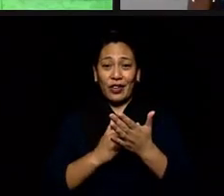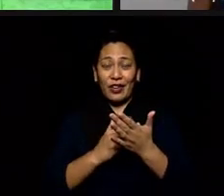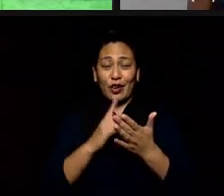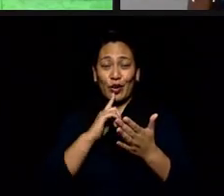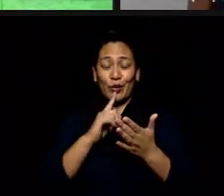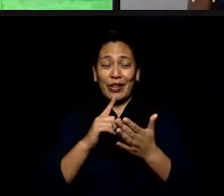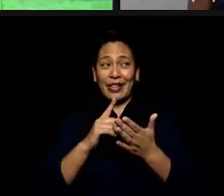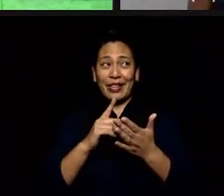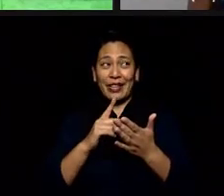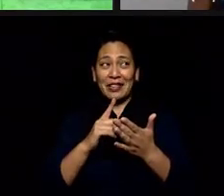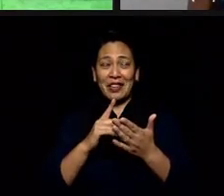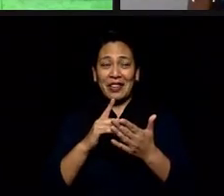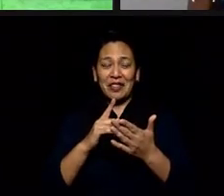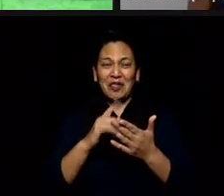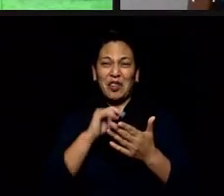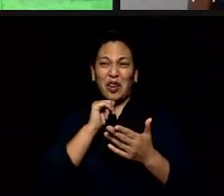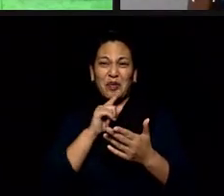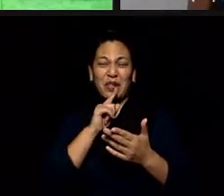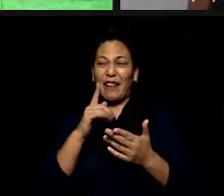watched.